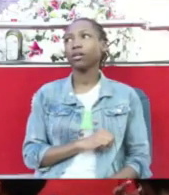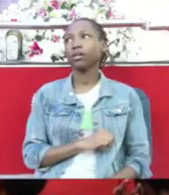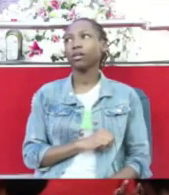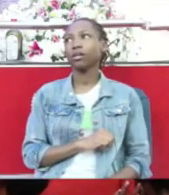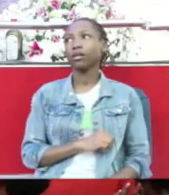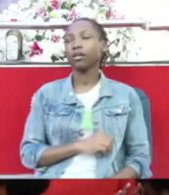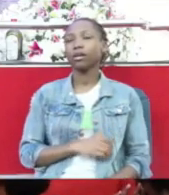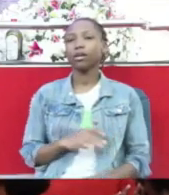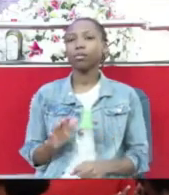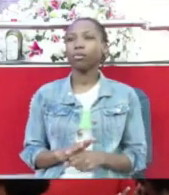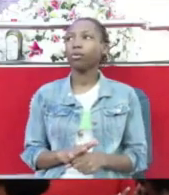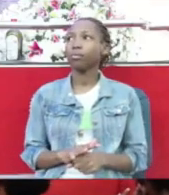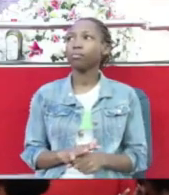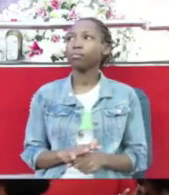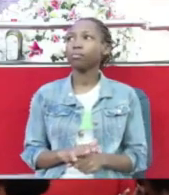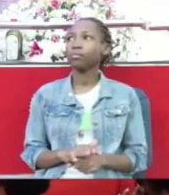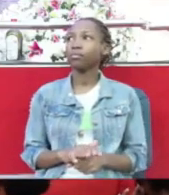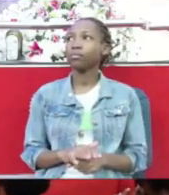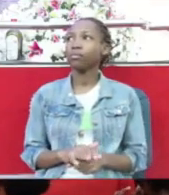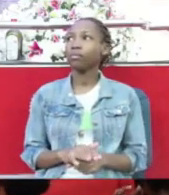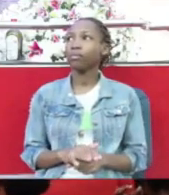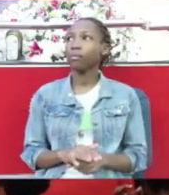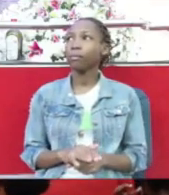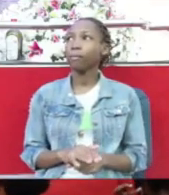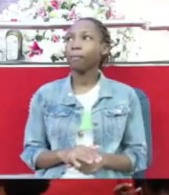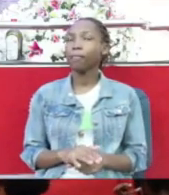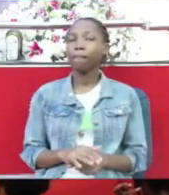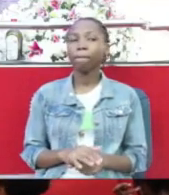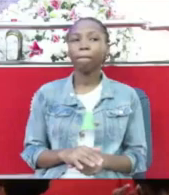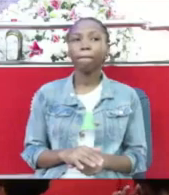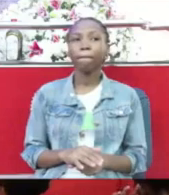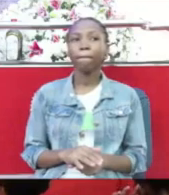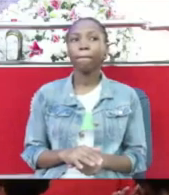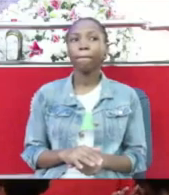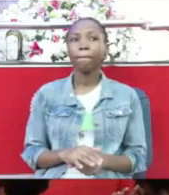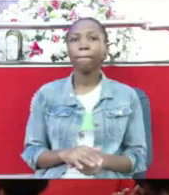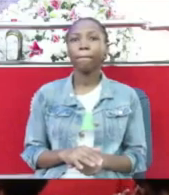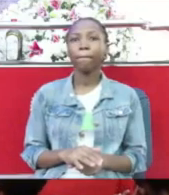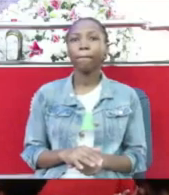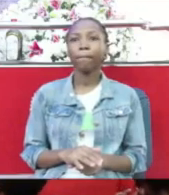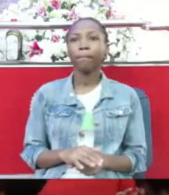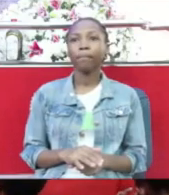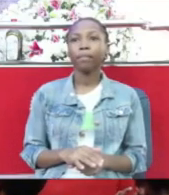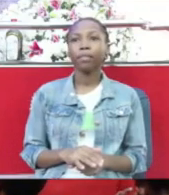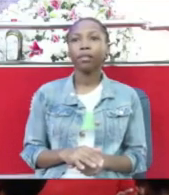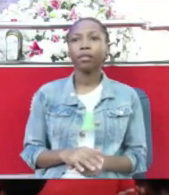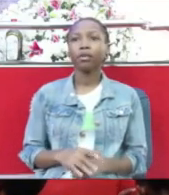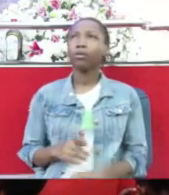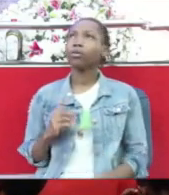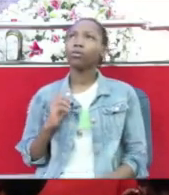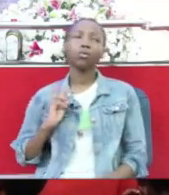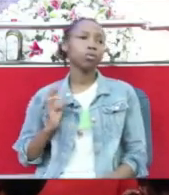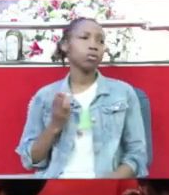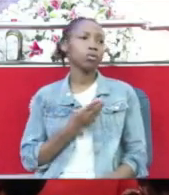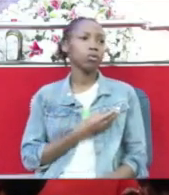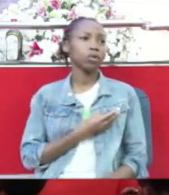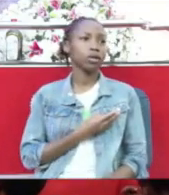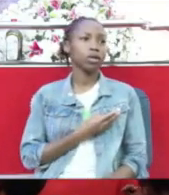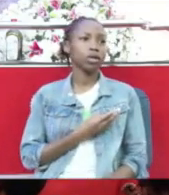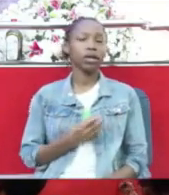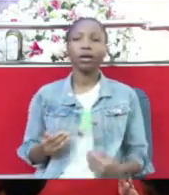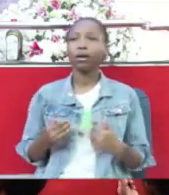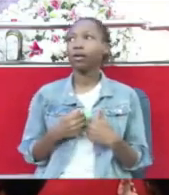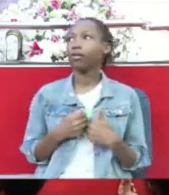etc. Naongelea kwamba ya uinjilisti na mambo kulingana na hiyo ya kudumisha neno la Mungu. We get coupled two things here. Tunapata mambo mawili